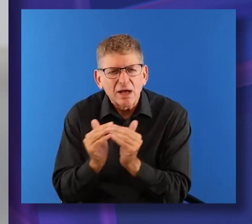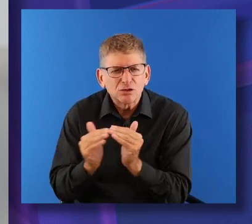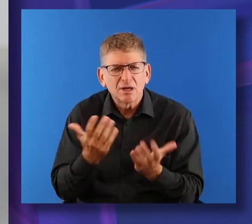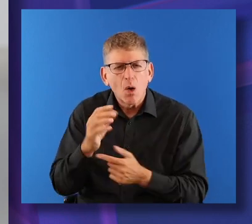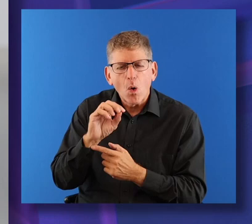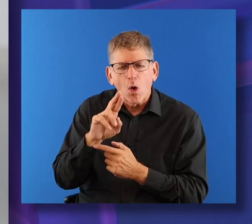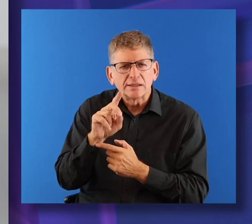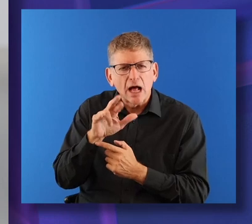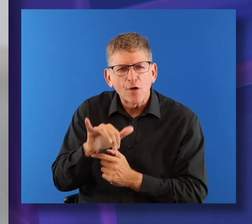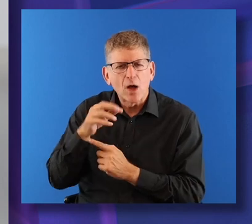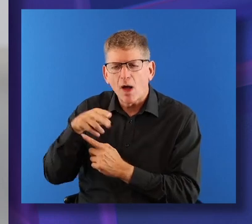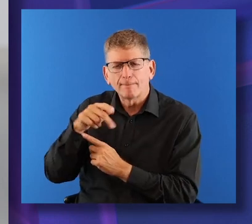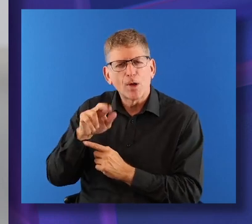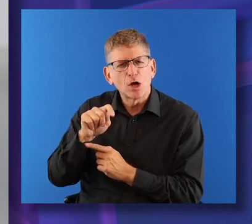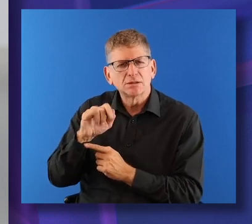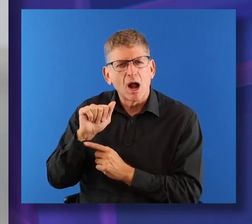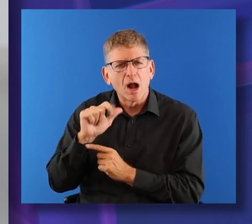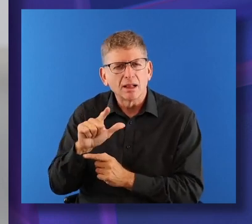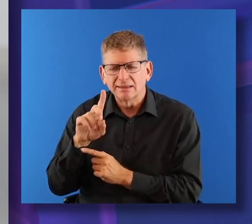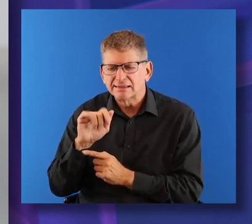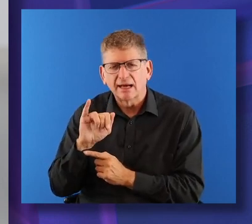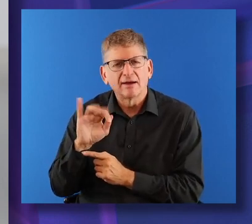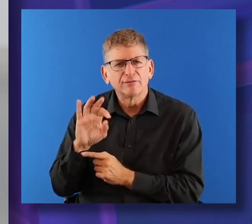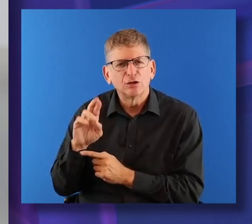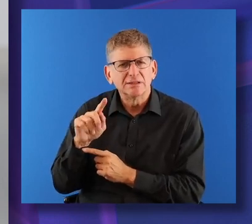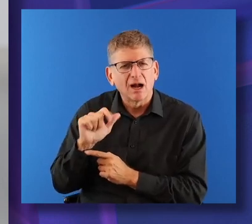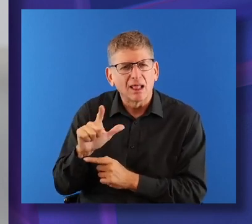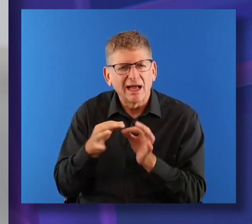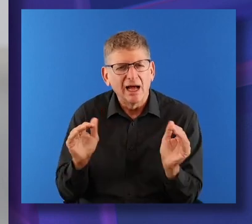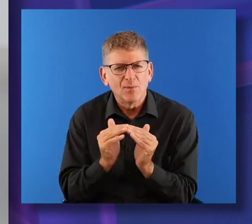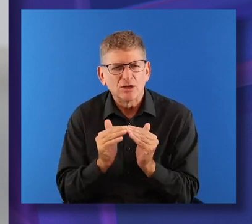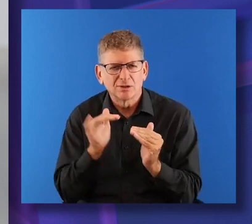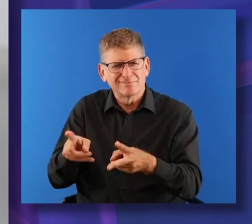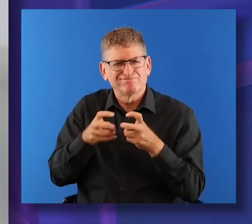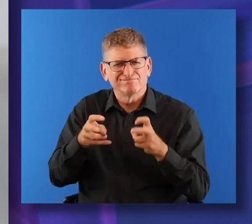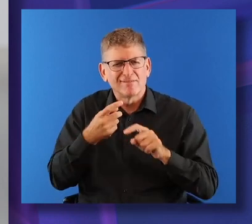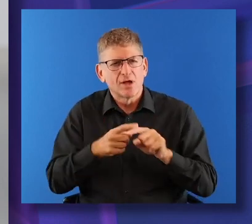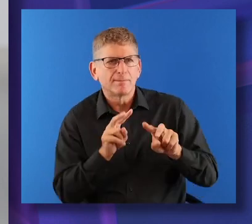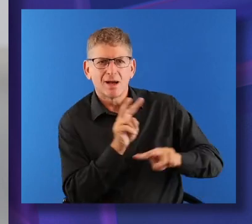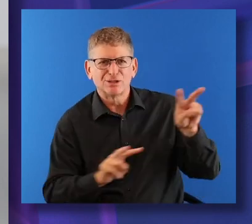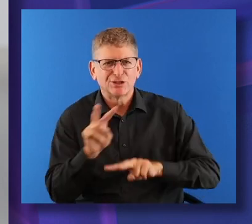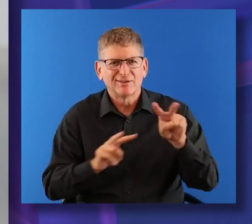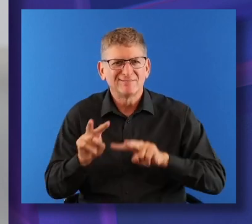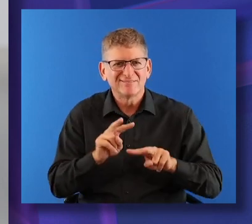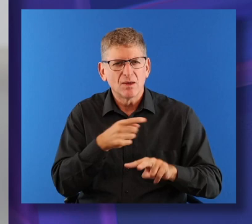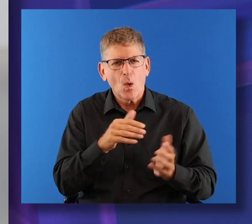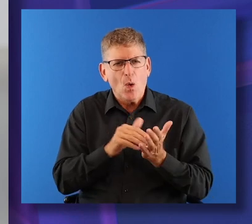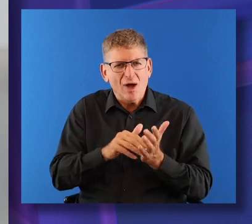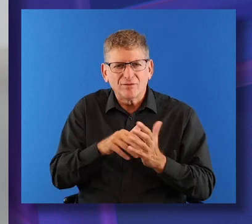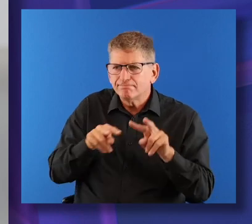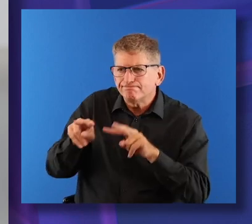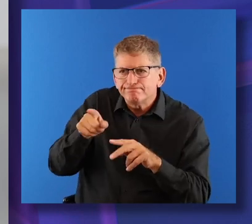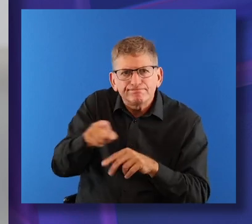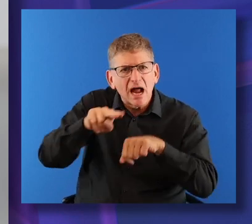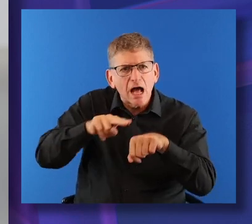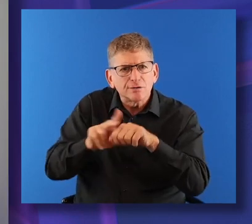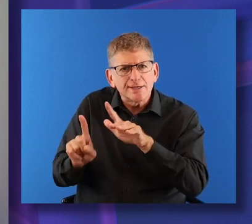precision, and they allow generalization to a broad range of situations well beyond those which were initially observed.